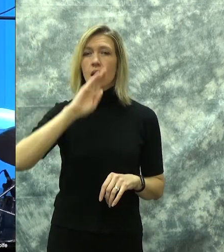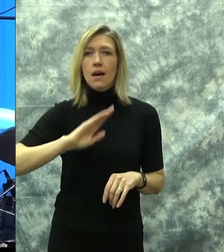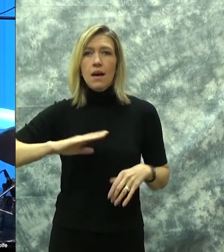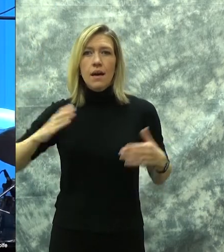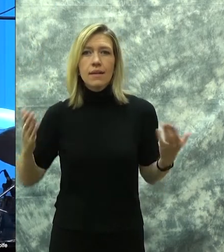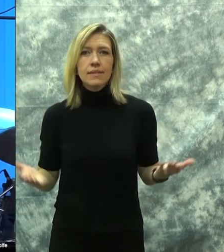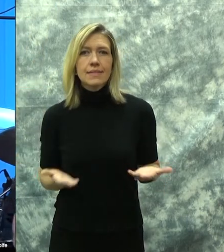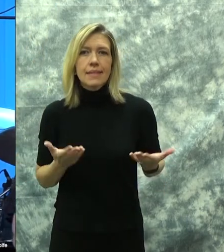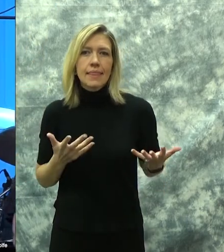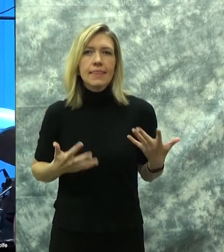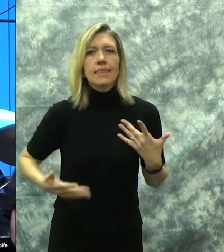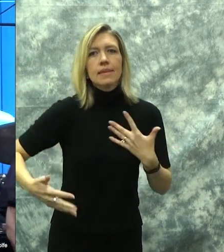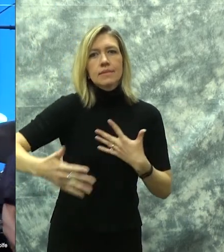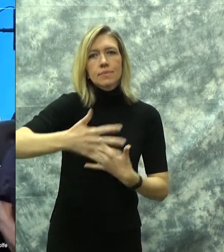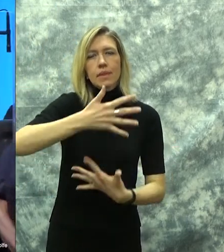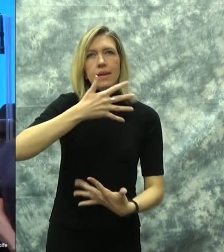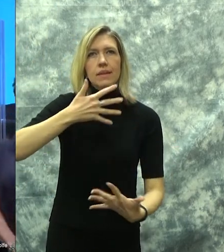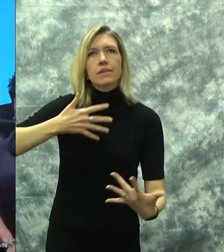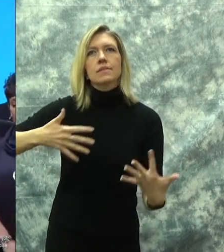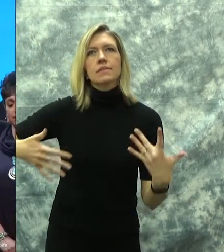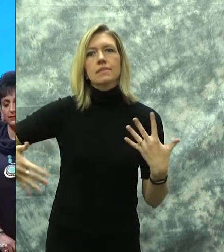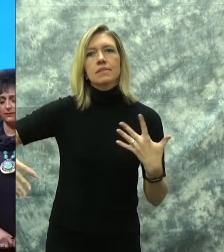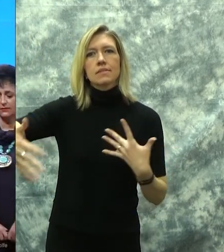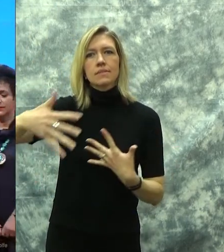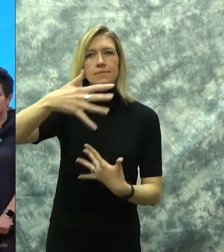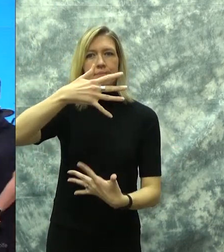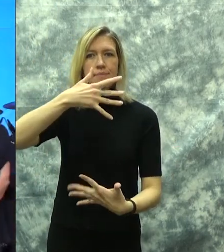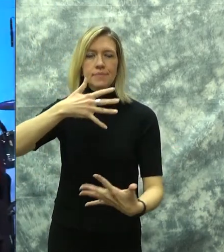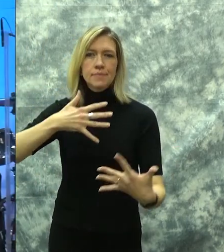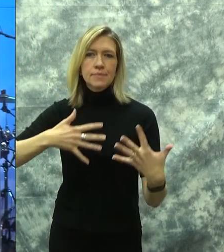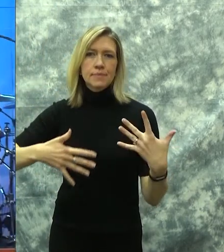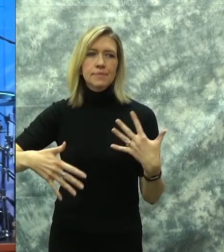God is in this place.